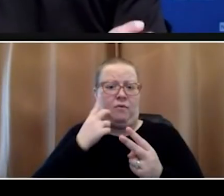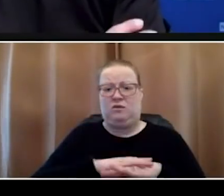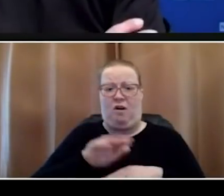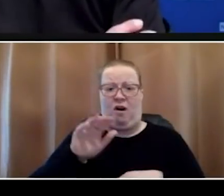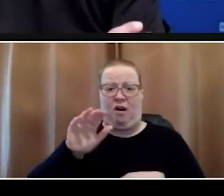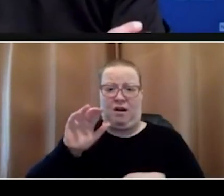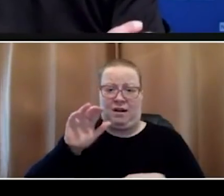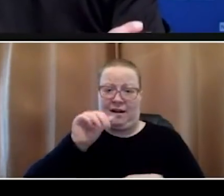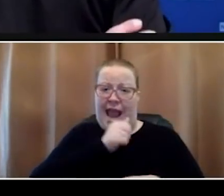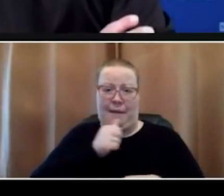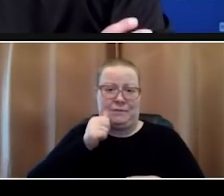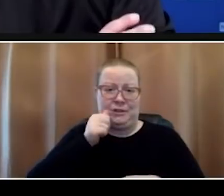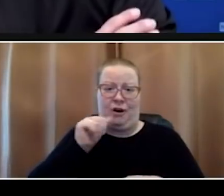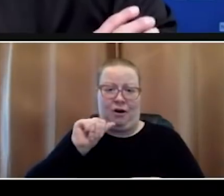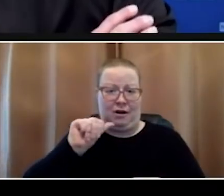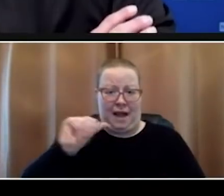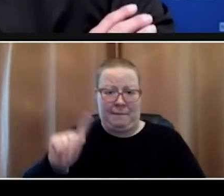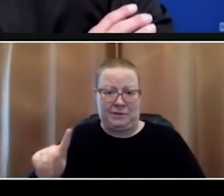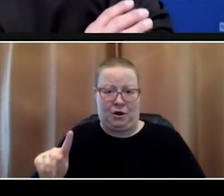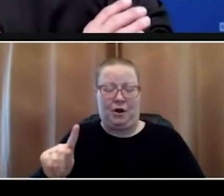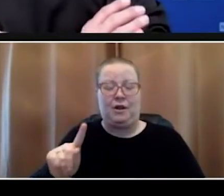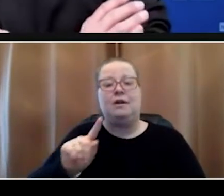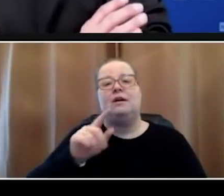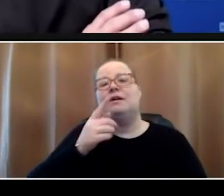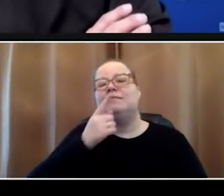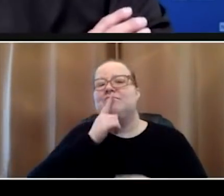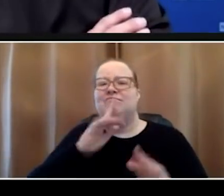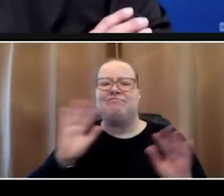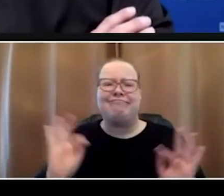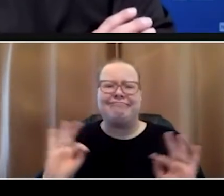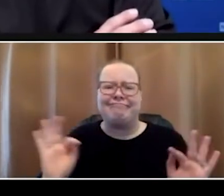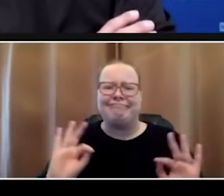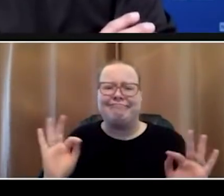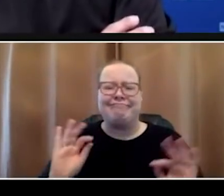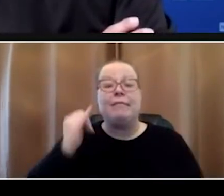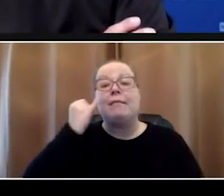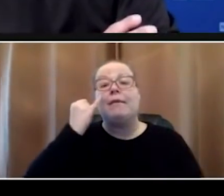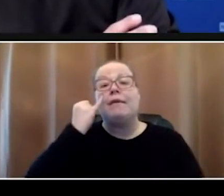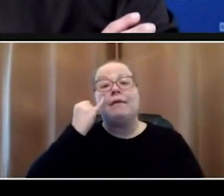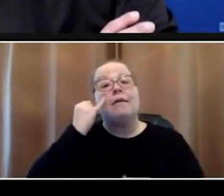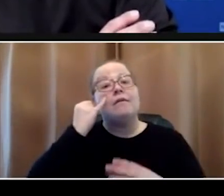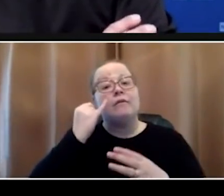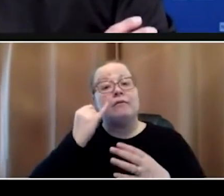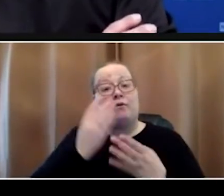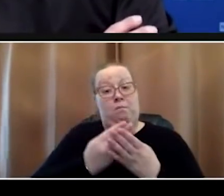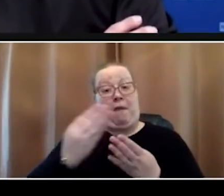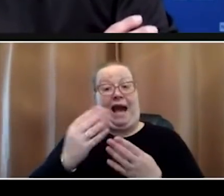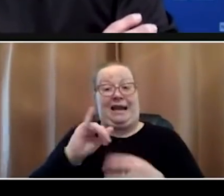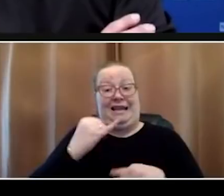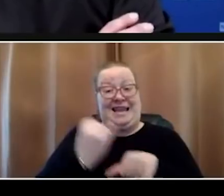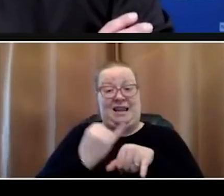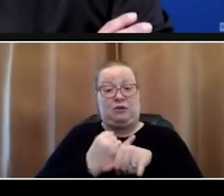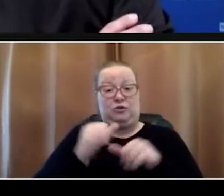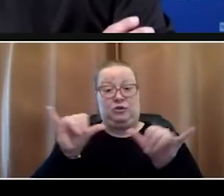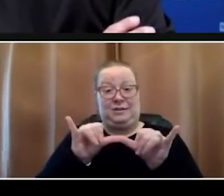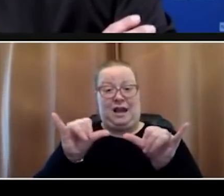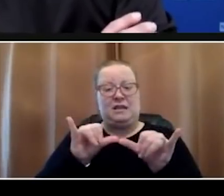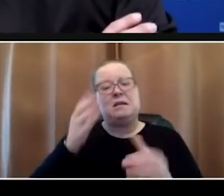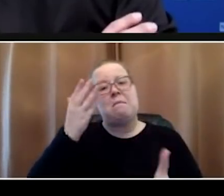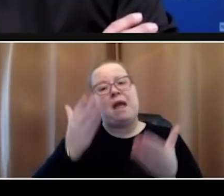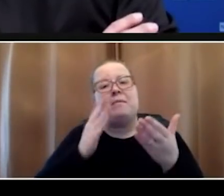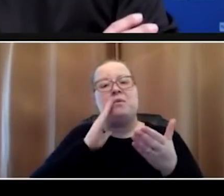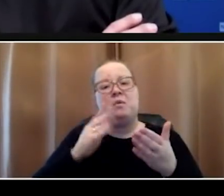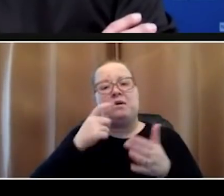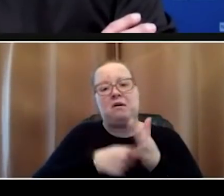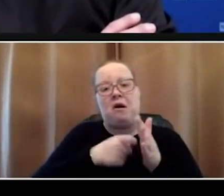It was not a big deal. I think if you get an industrial size one, it may cost several hundreds of dollars. You